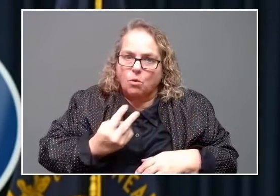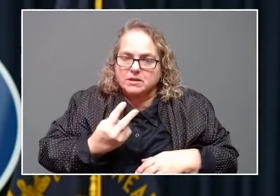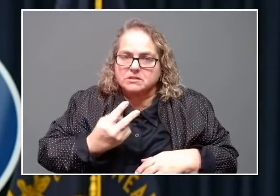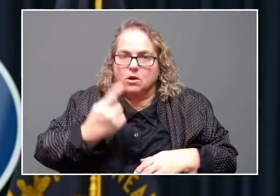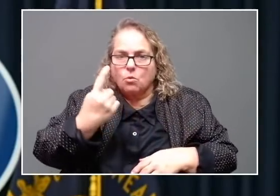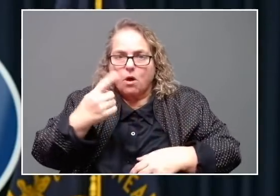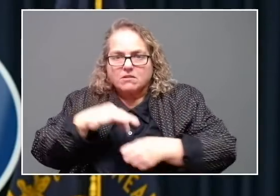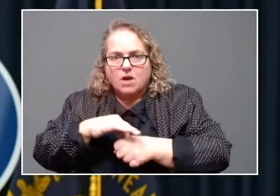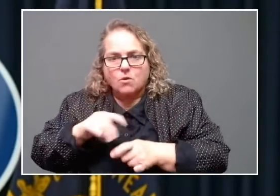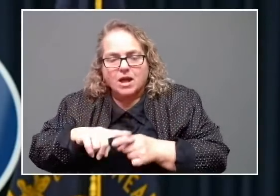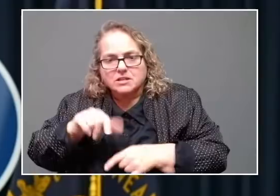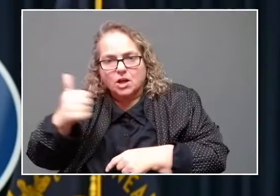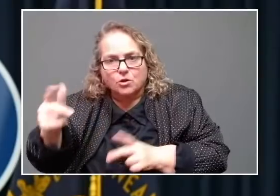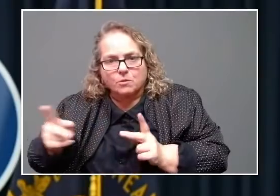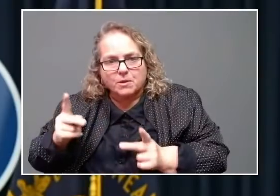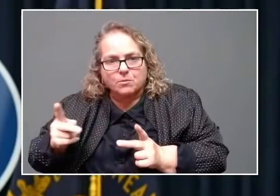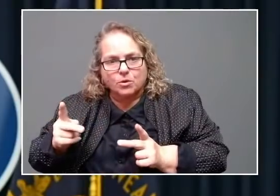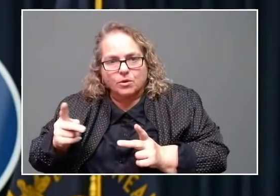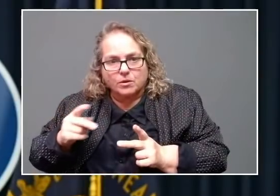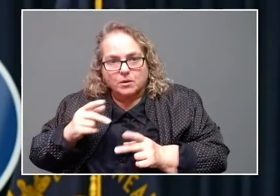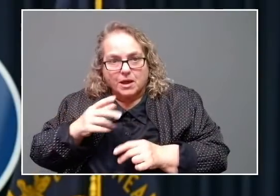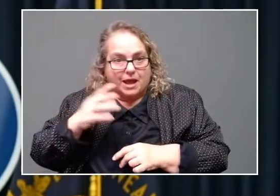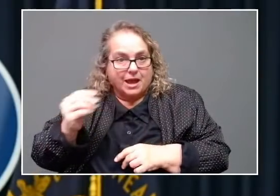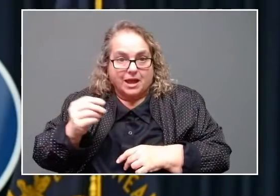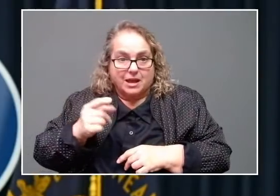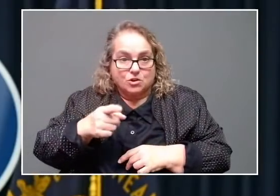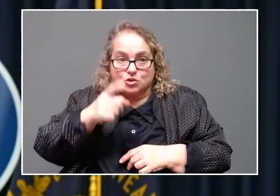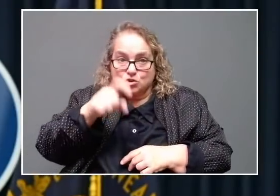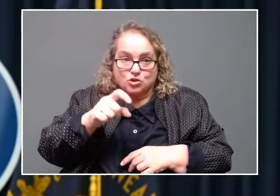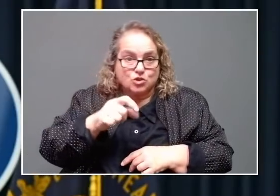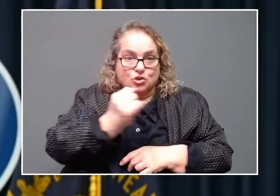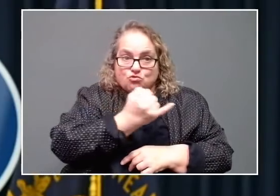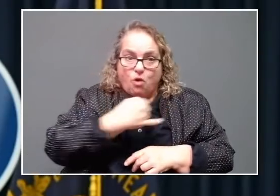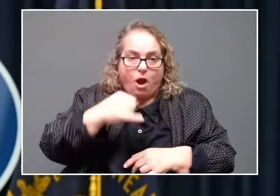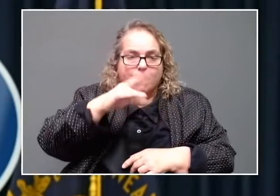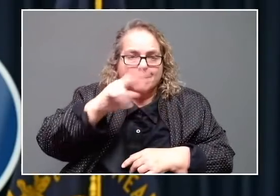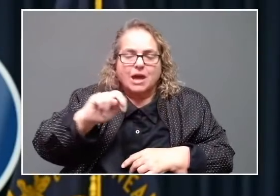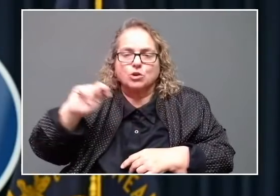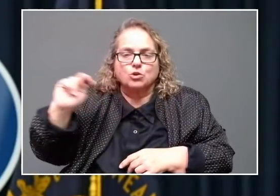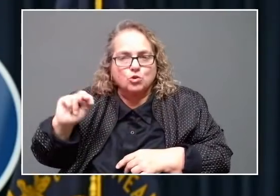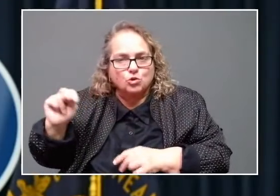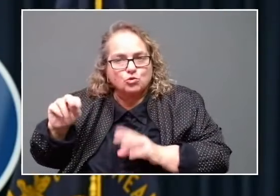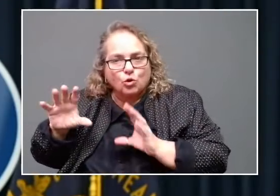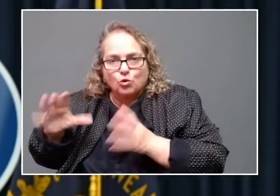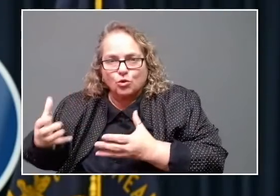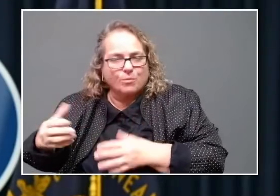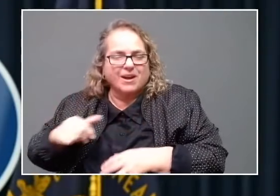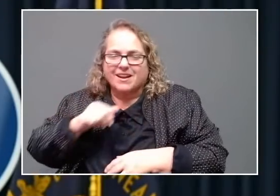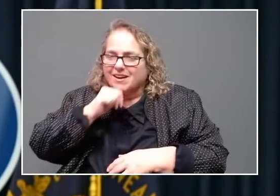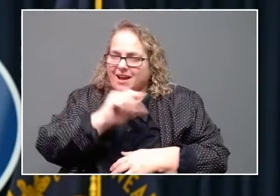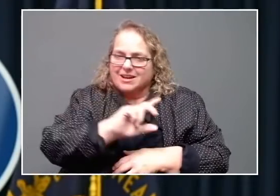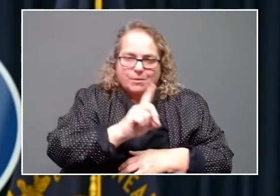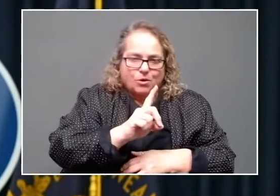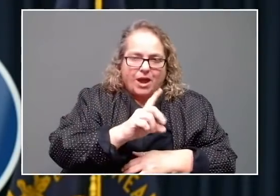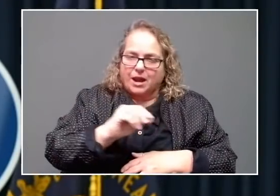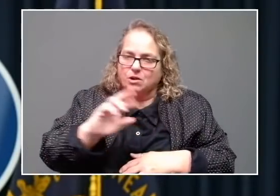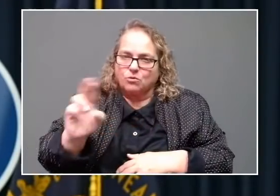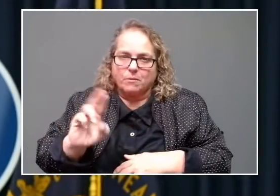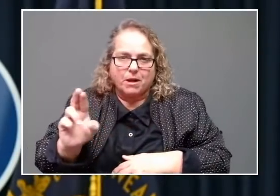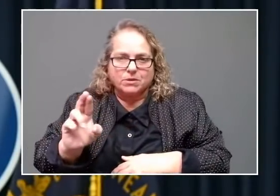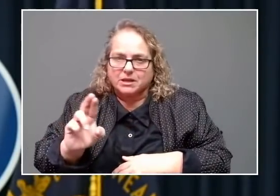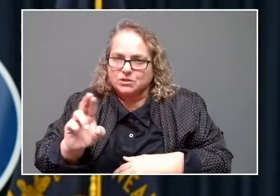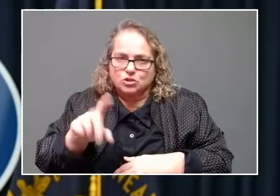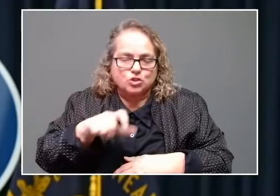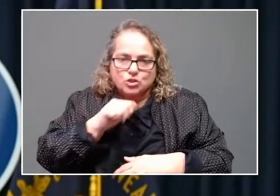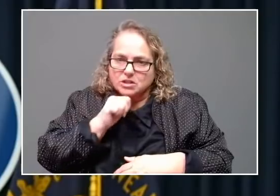that ultimately that these districts ought to be drawn by nonpartisan groups, not Democrats, not Republicans. But I believe courts are